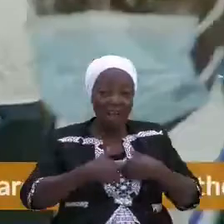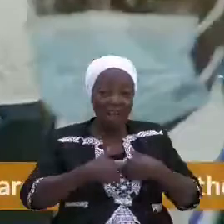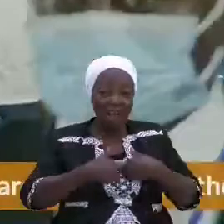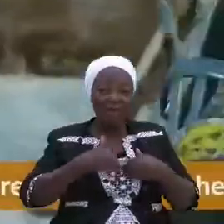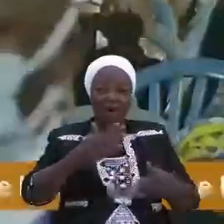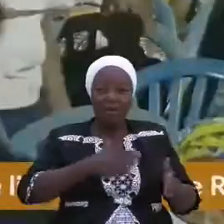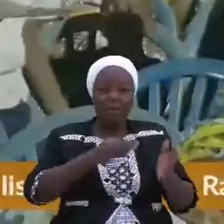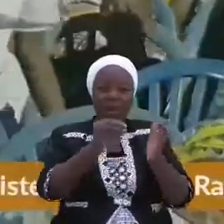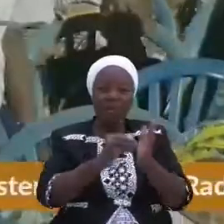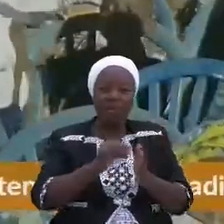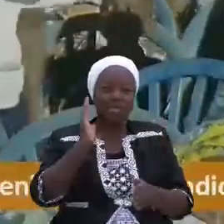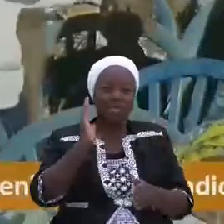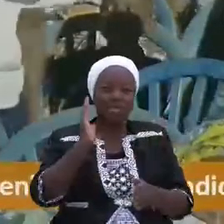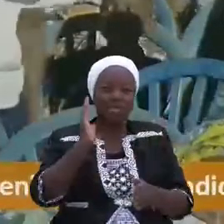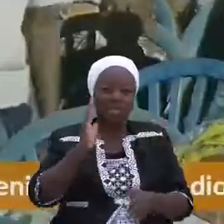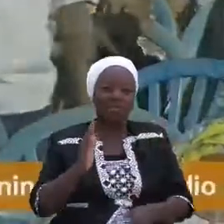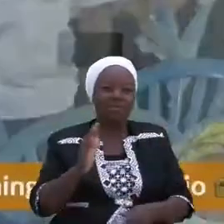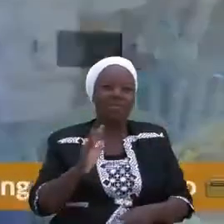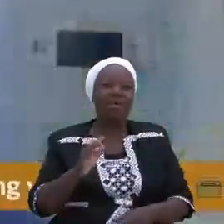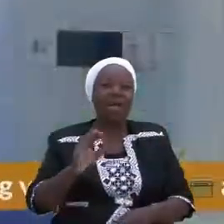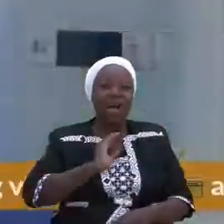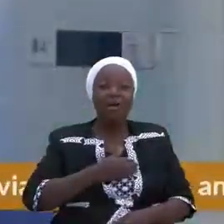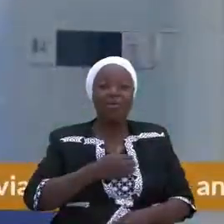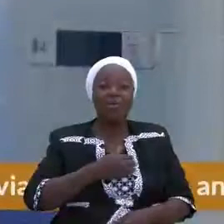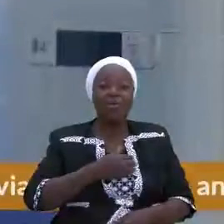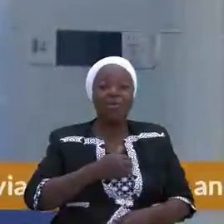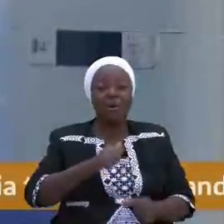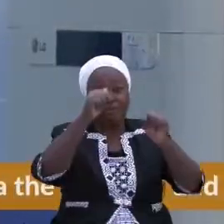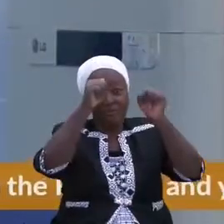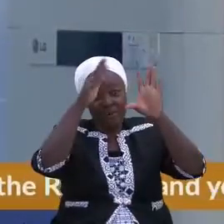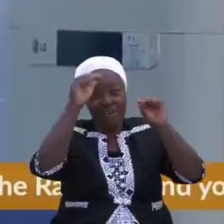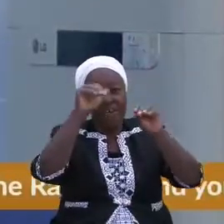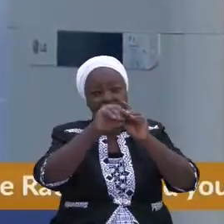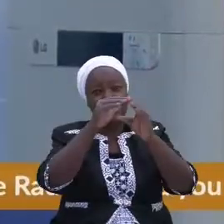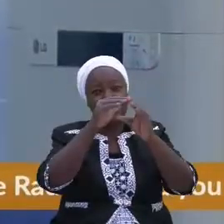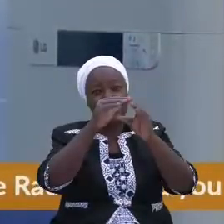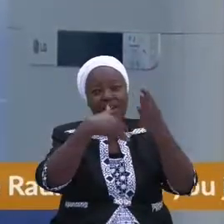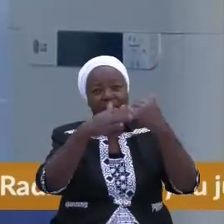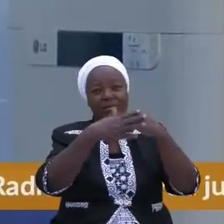our father in heaven will confirm that in jesus name